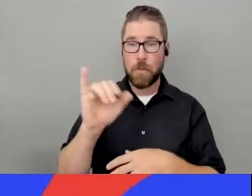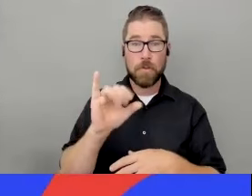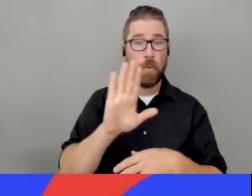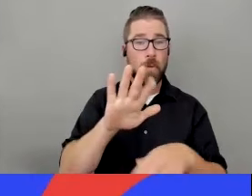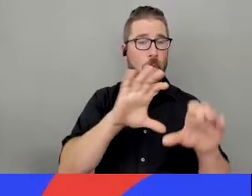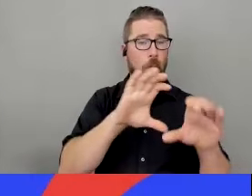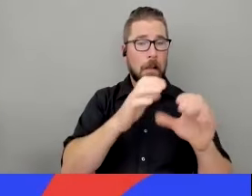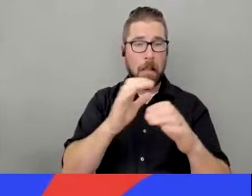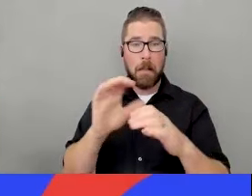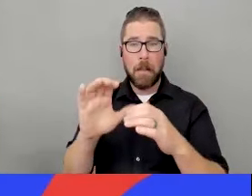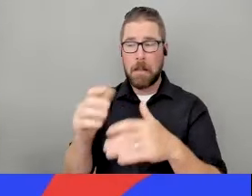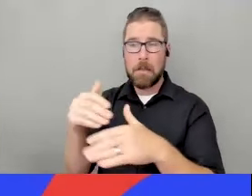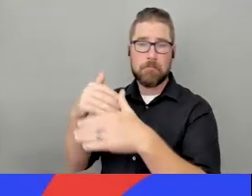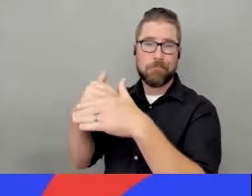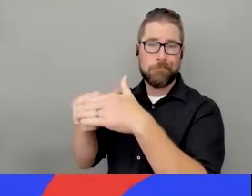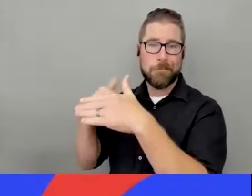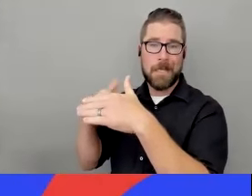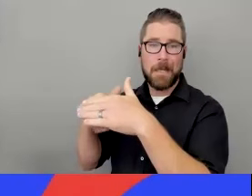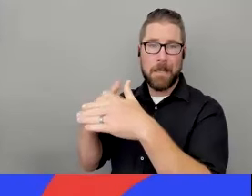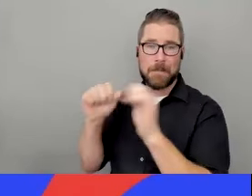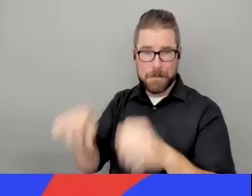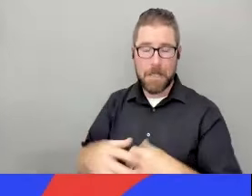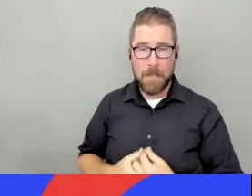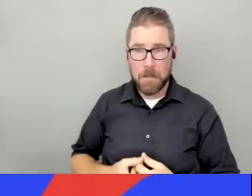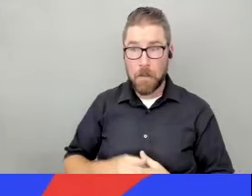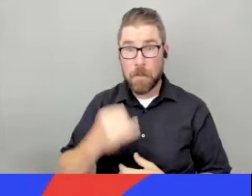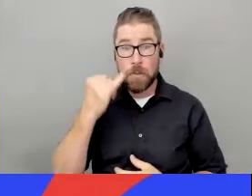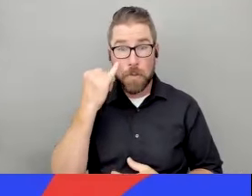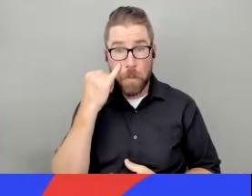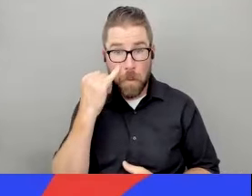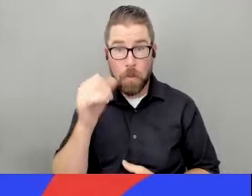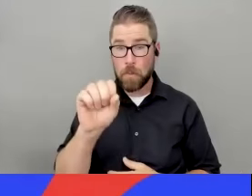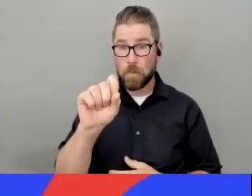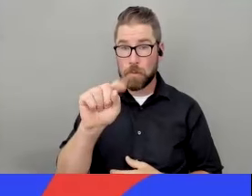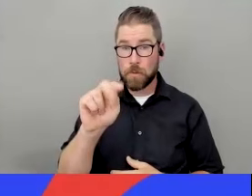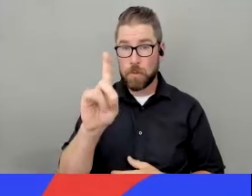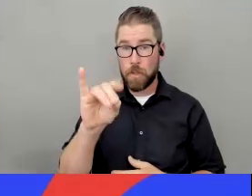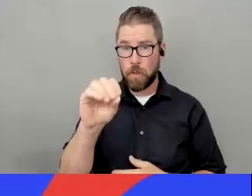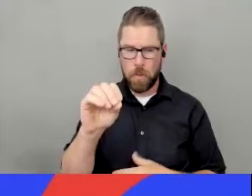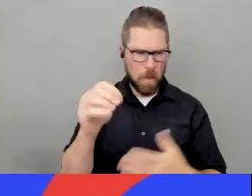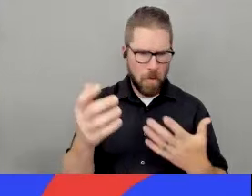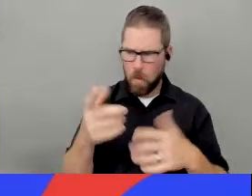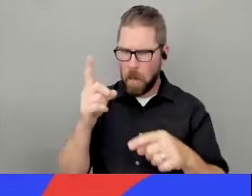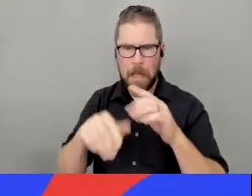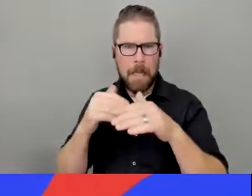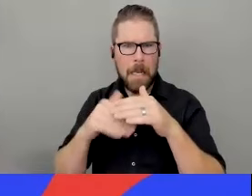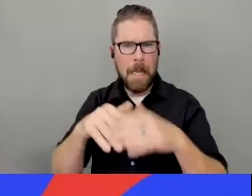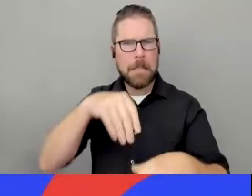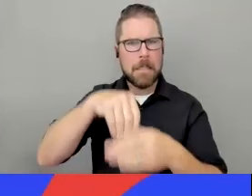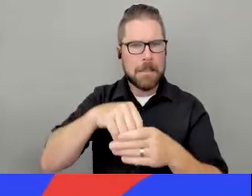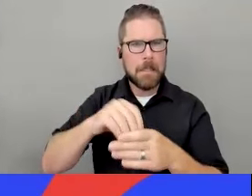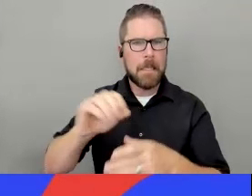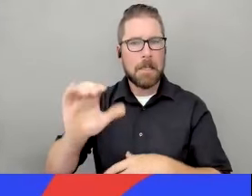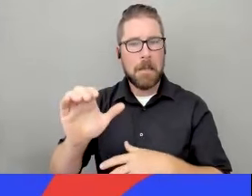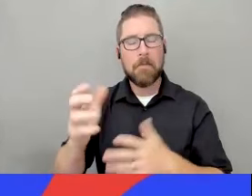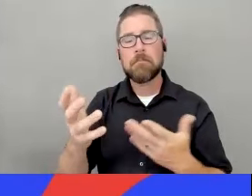So if you were like me and don't have Canvas or Studio available in Canvas, you'll have to go down to the settings bar, that